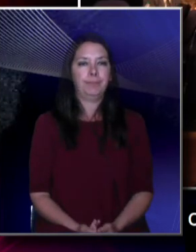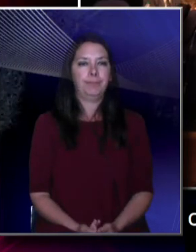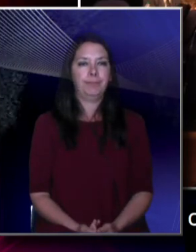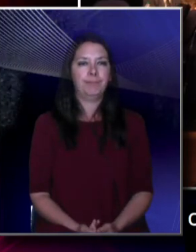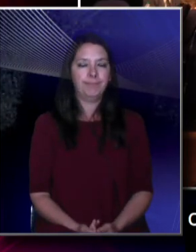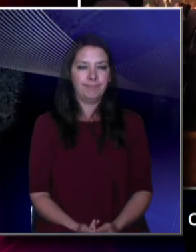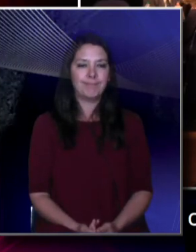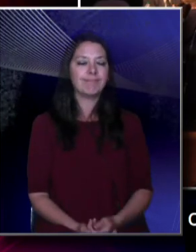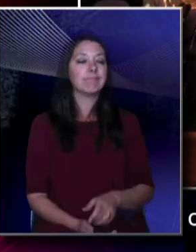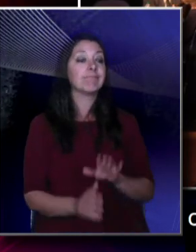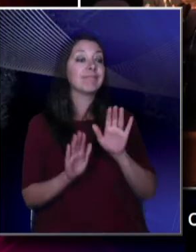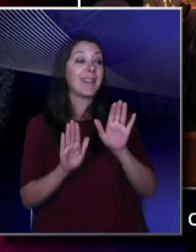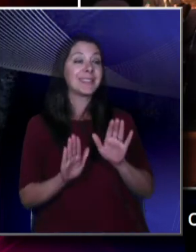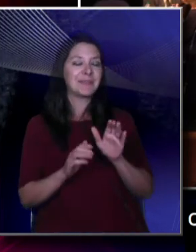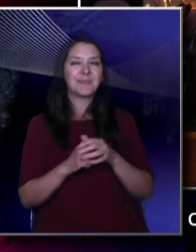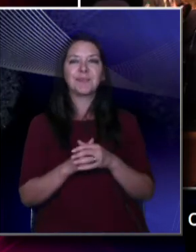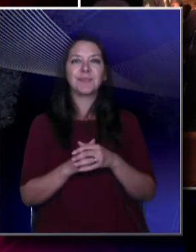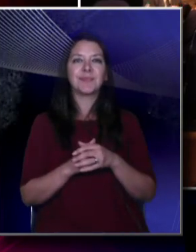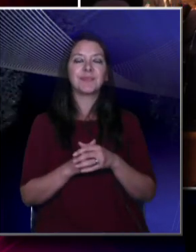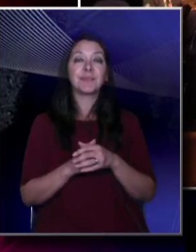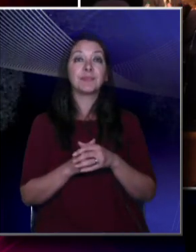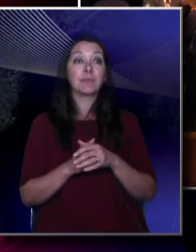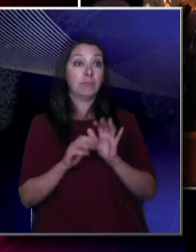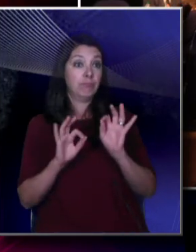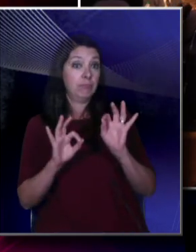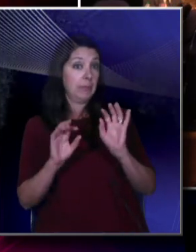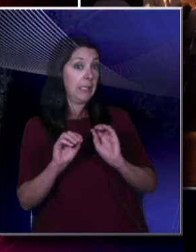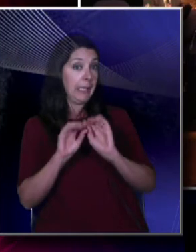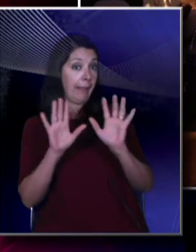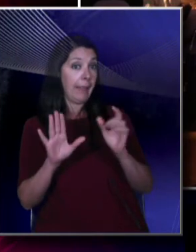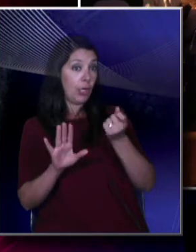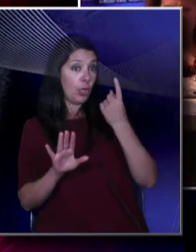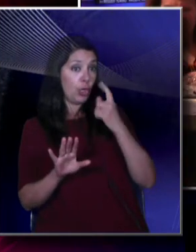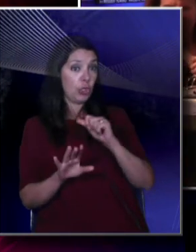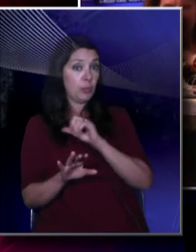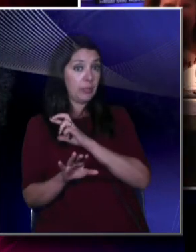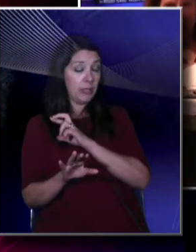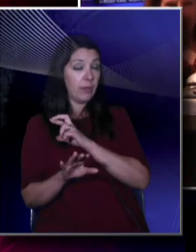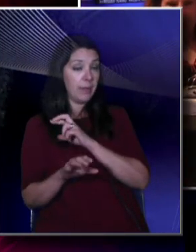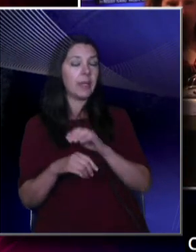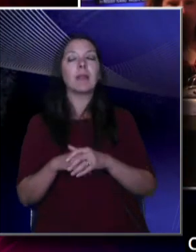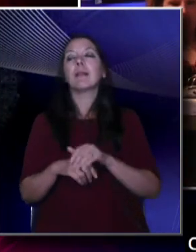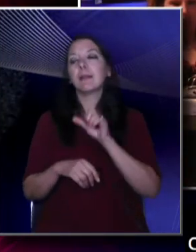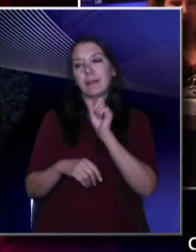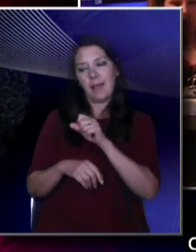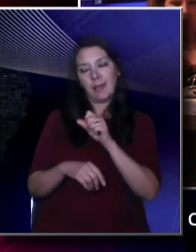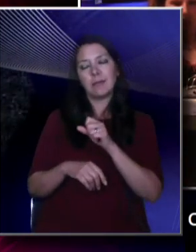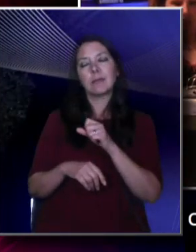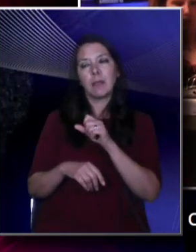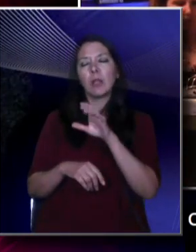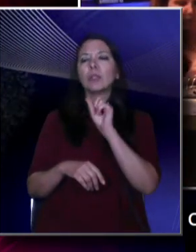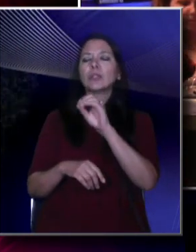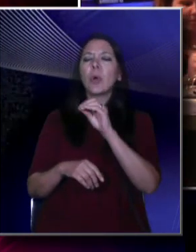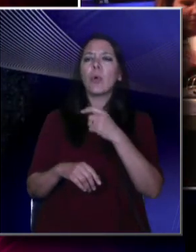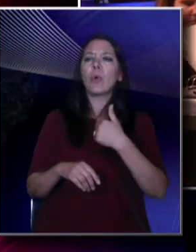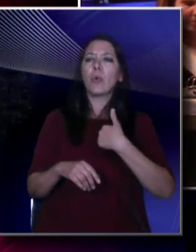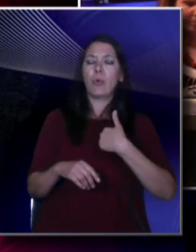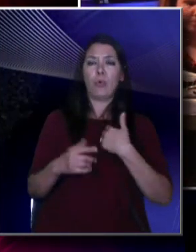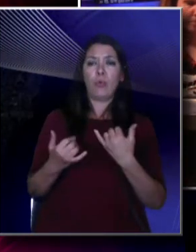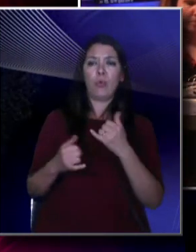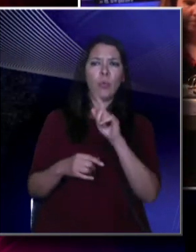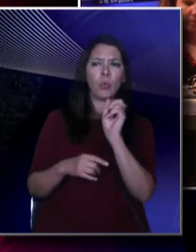Awesome. Be pretty clear, Superintendent Reichman? Yes, yes. So my question is, it